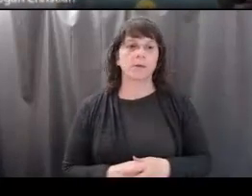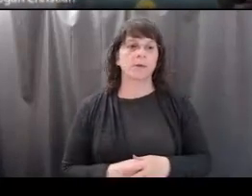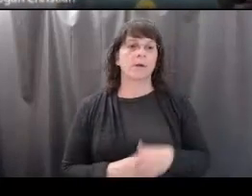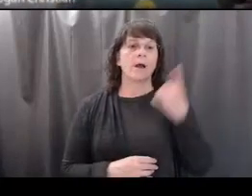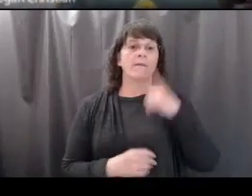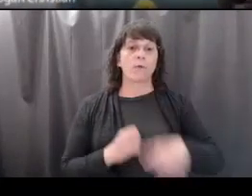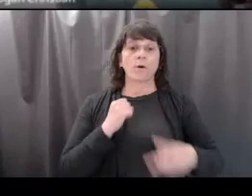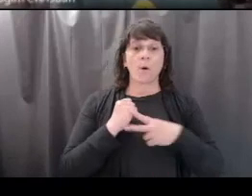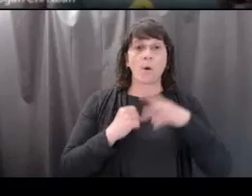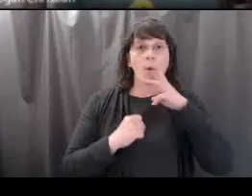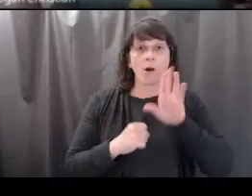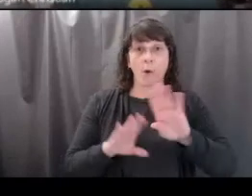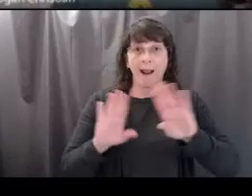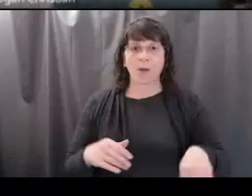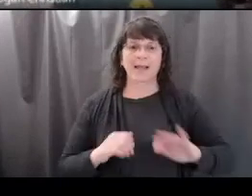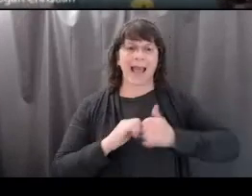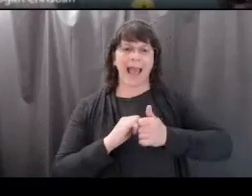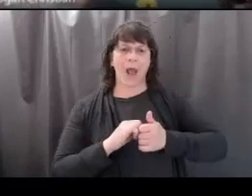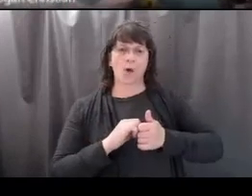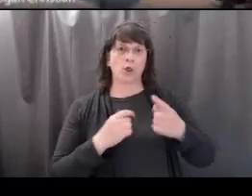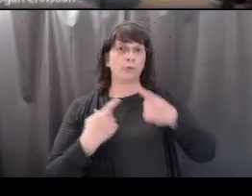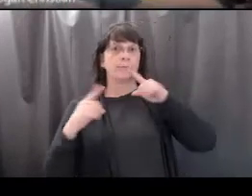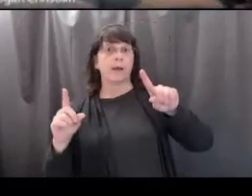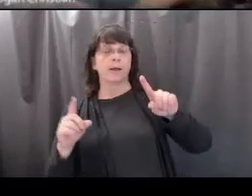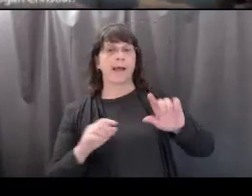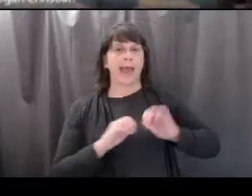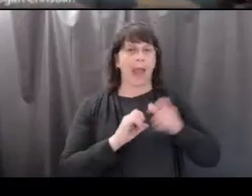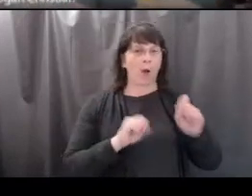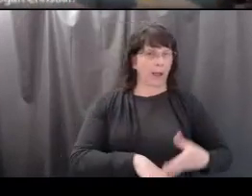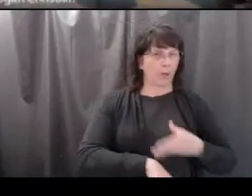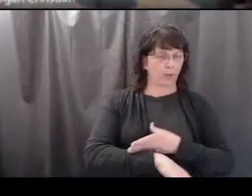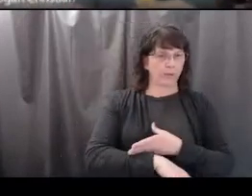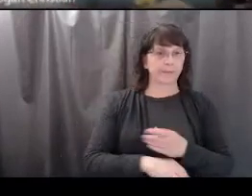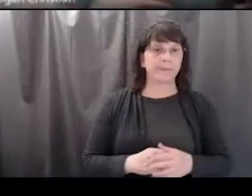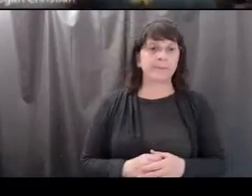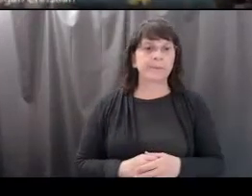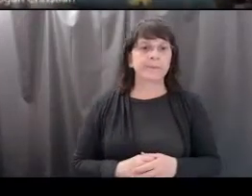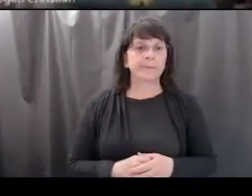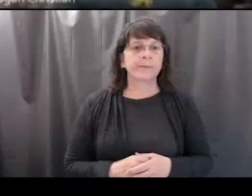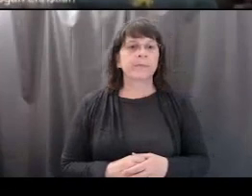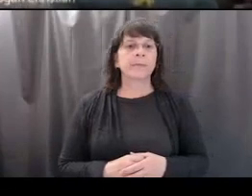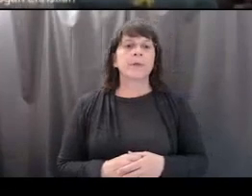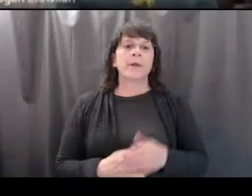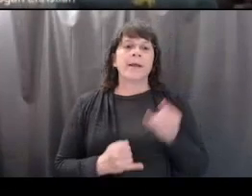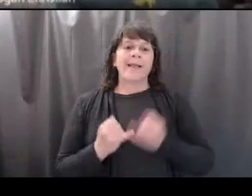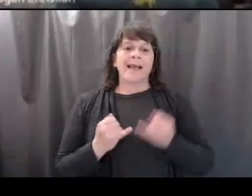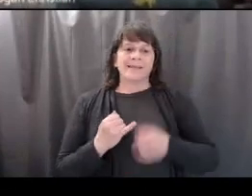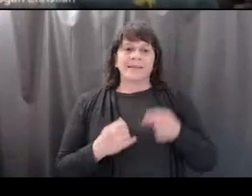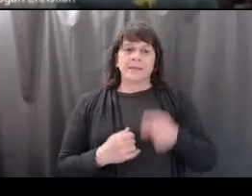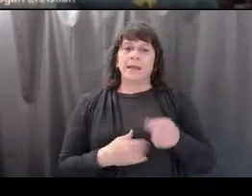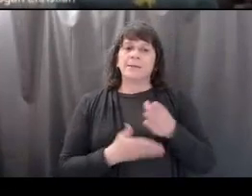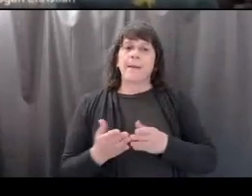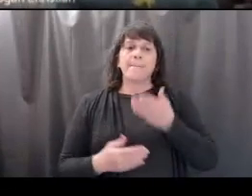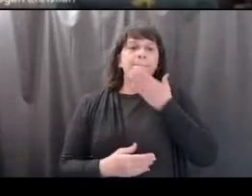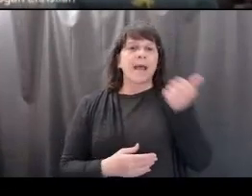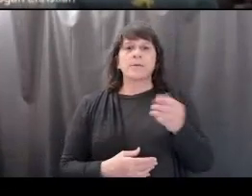conserving water in your household, what areas do you do well on, and what areas could you improve on? And then finally, what were some of the